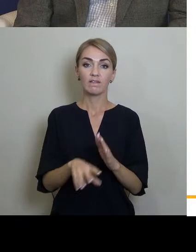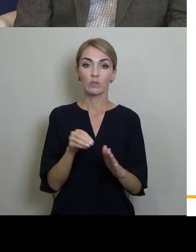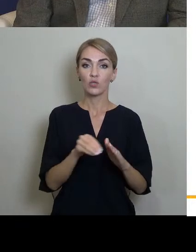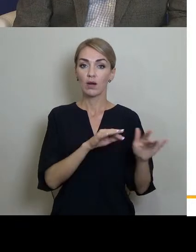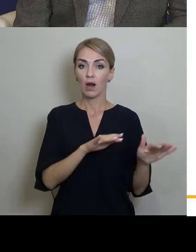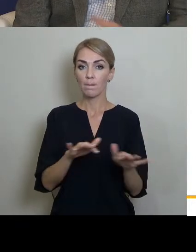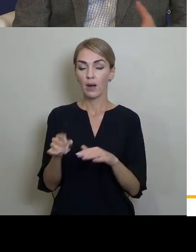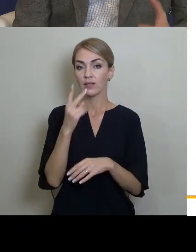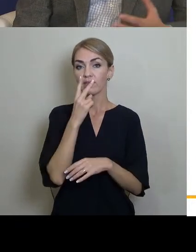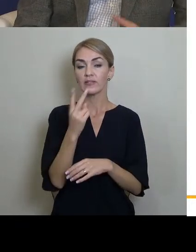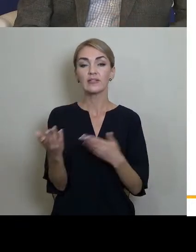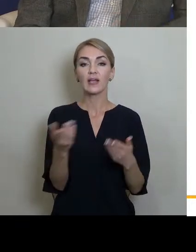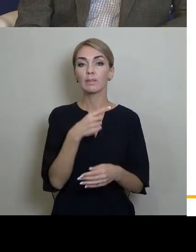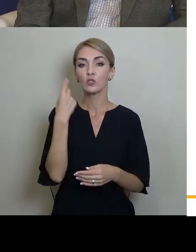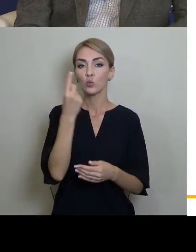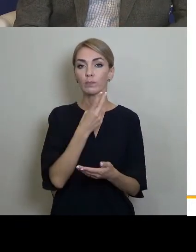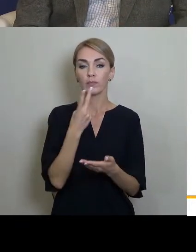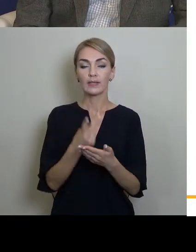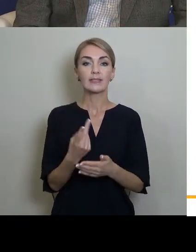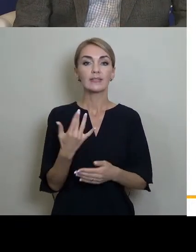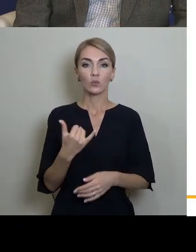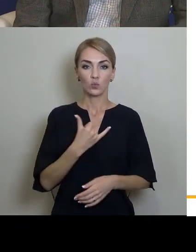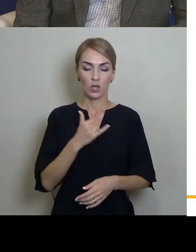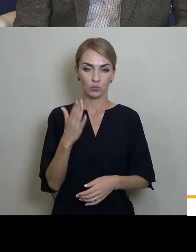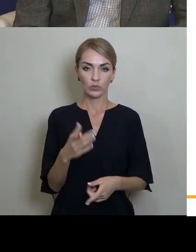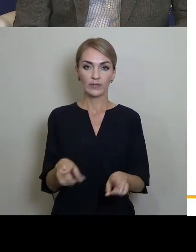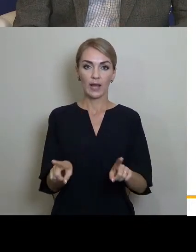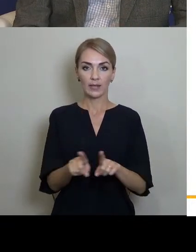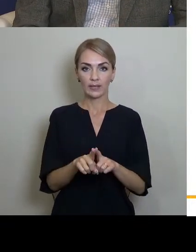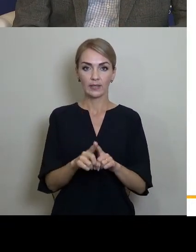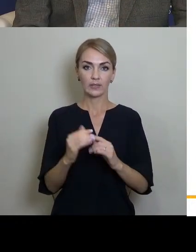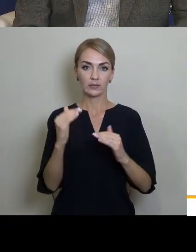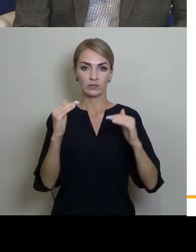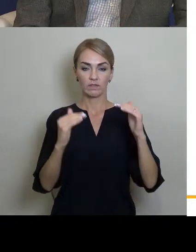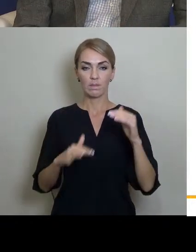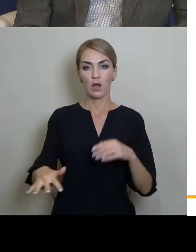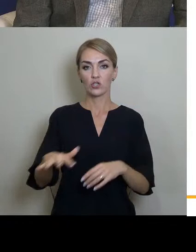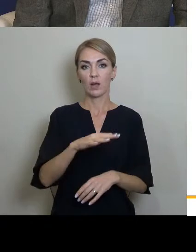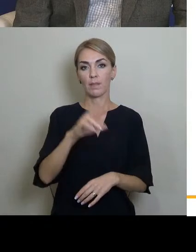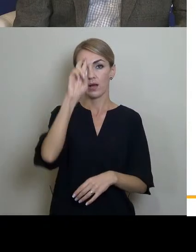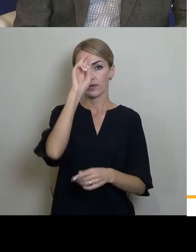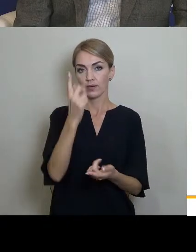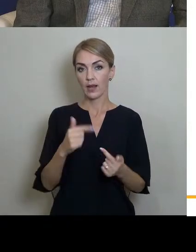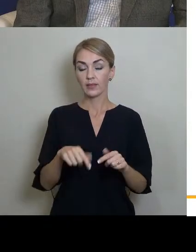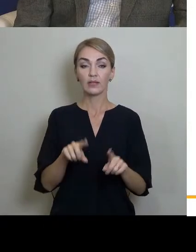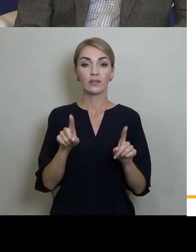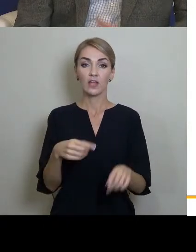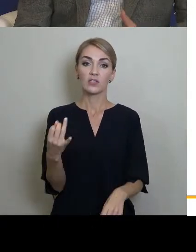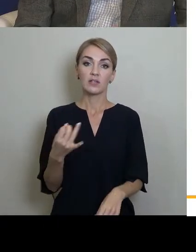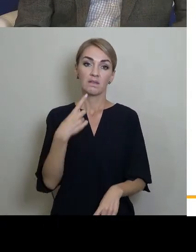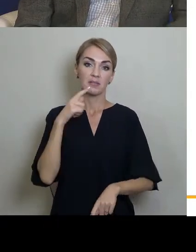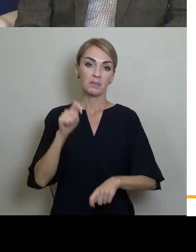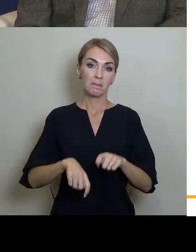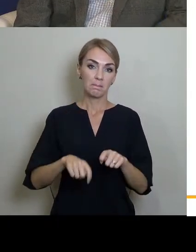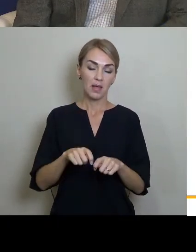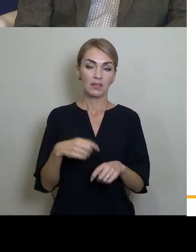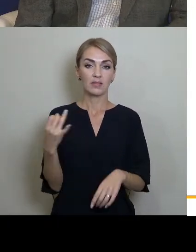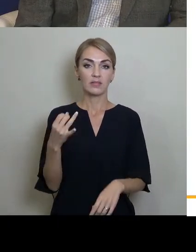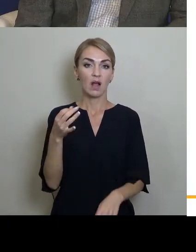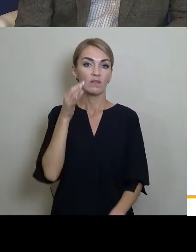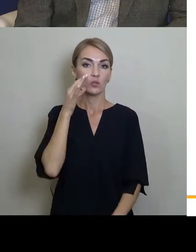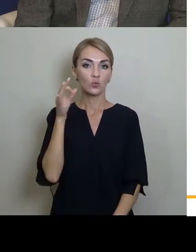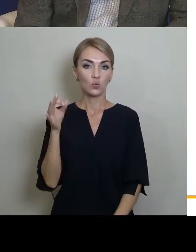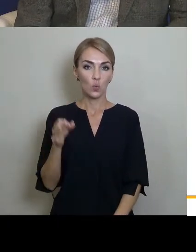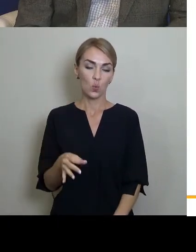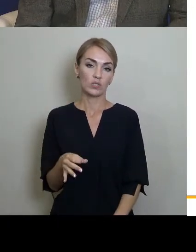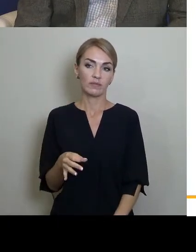fact that they've got much less support. So how many cases like that we are going to have all over the country?